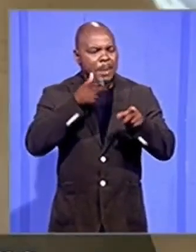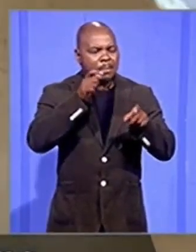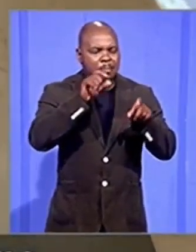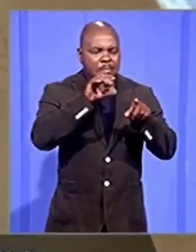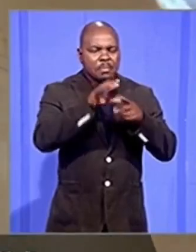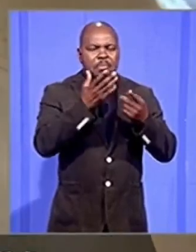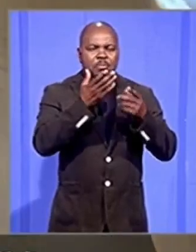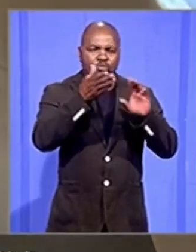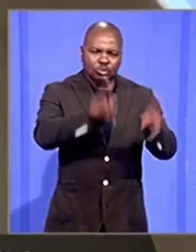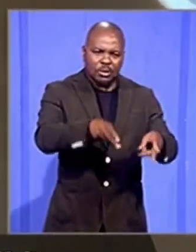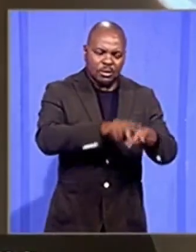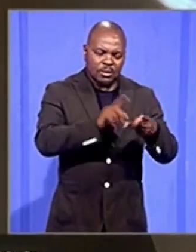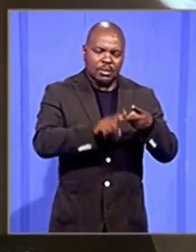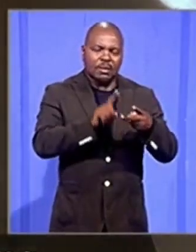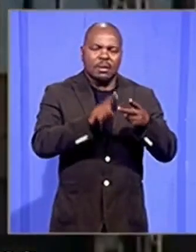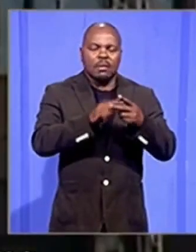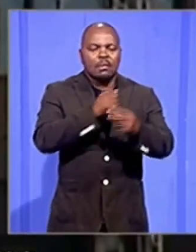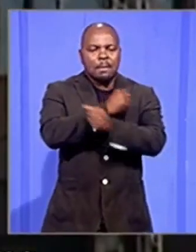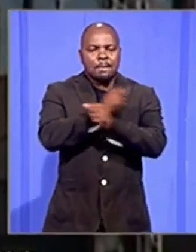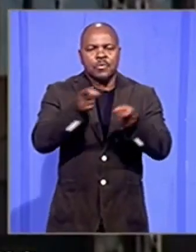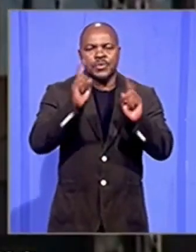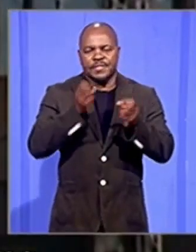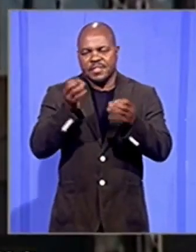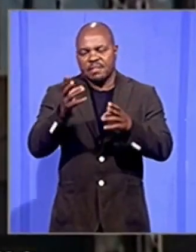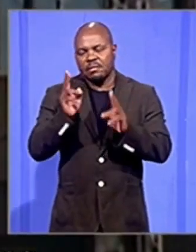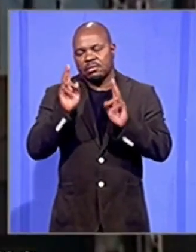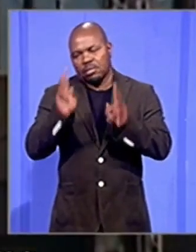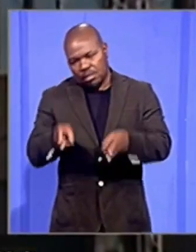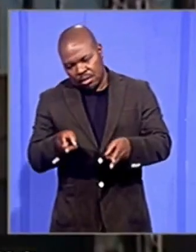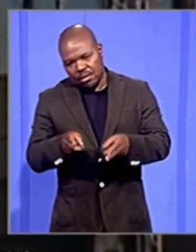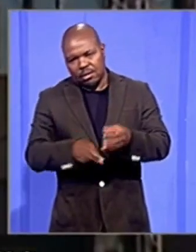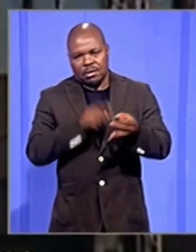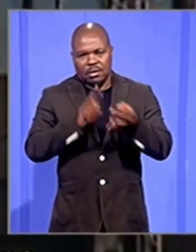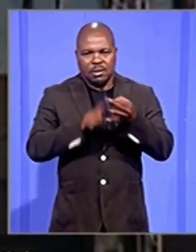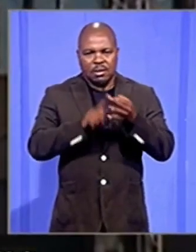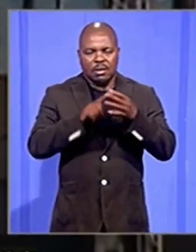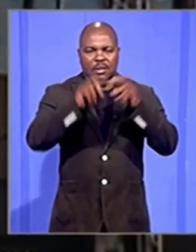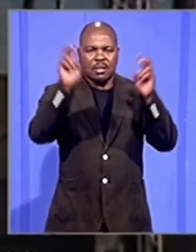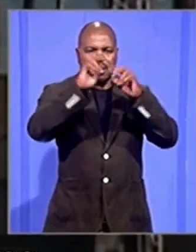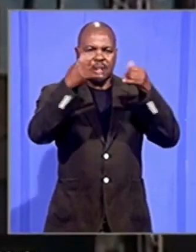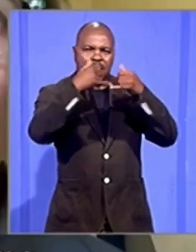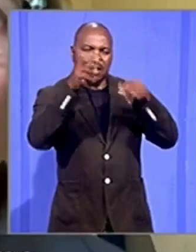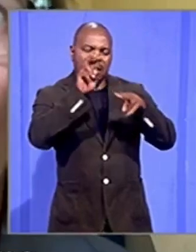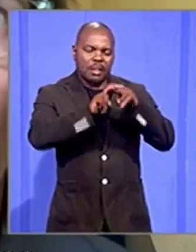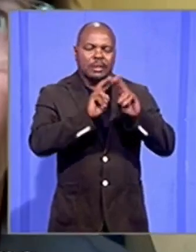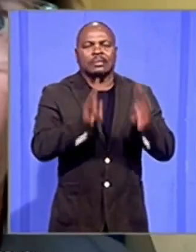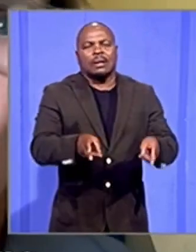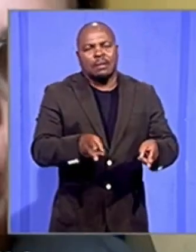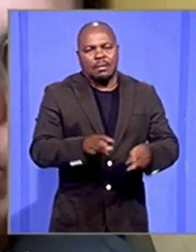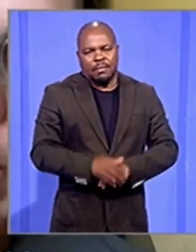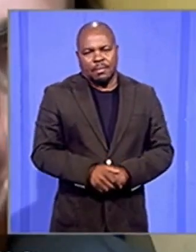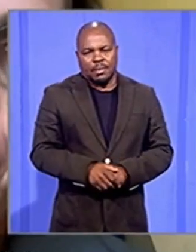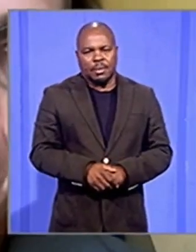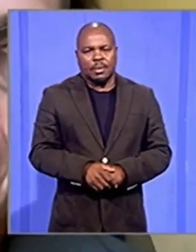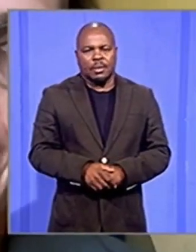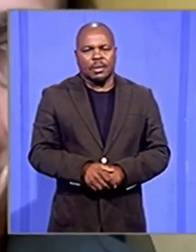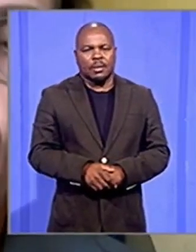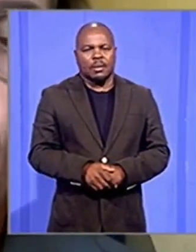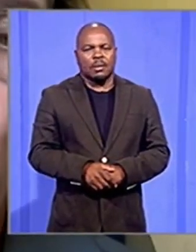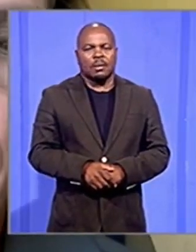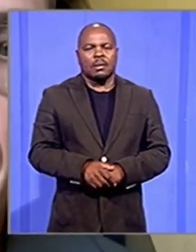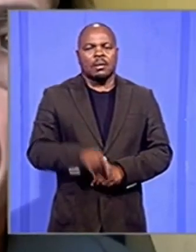ga ona, go nosiwa botlhole le go thulana le mafaratlhatlha a motlakase. The most widely known